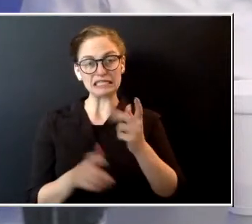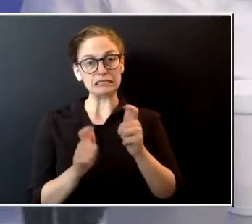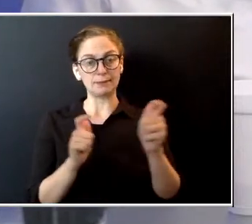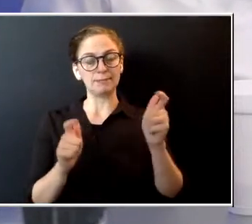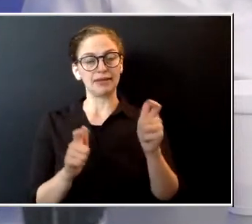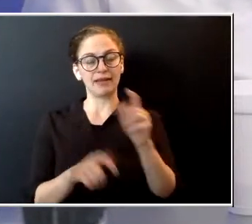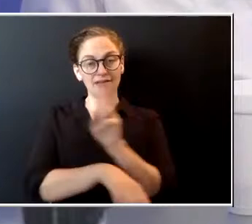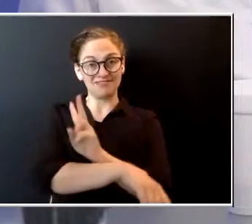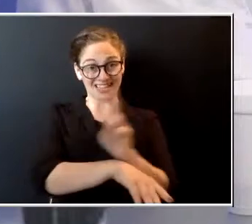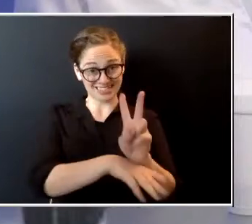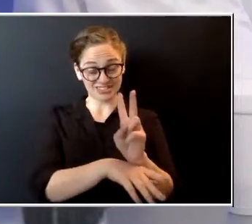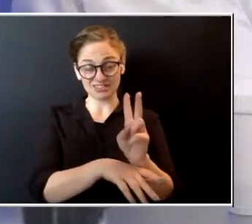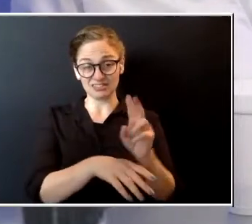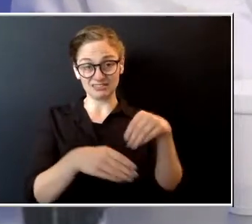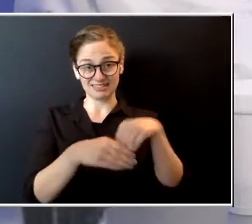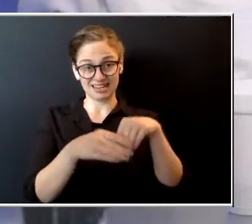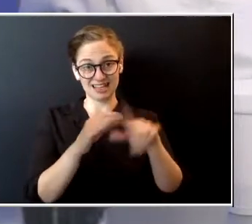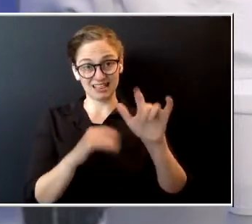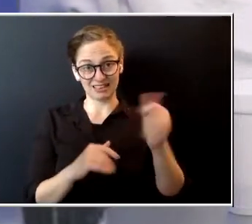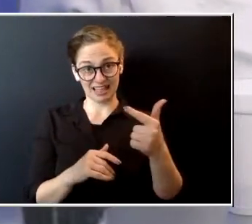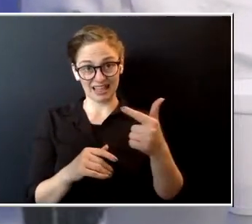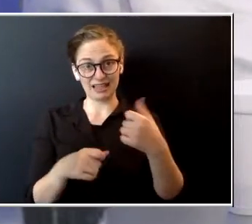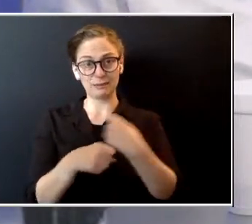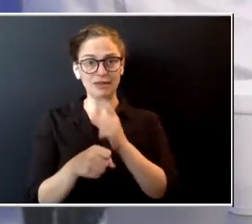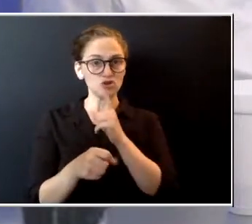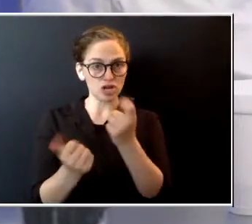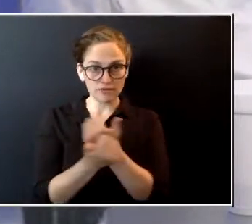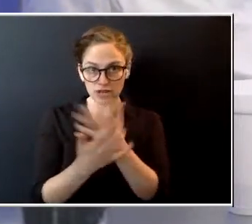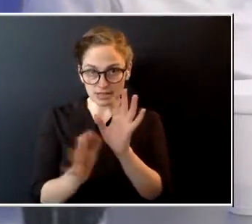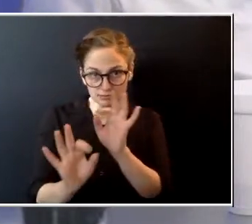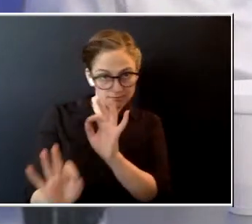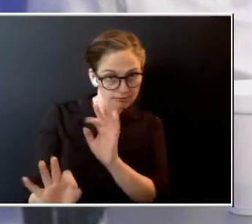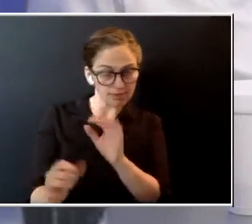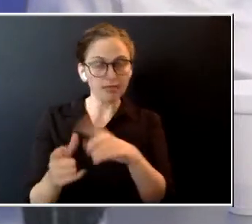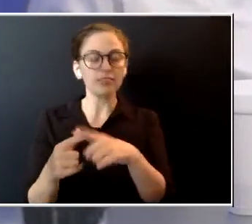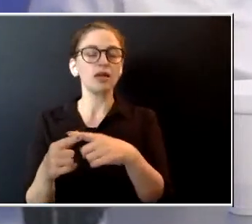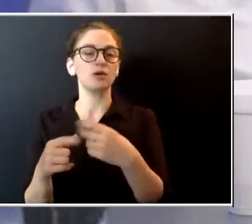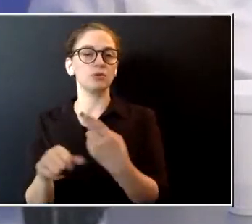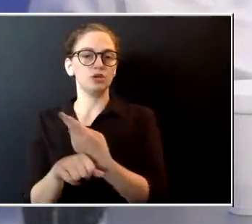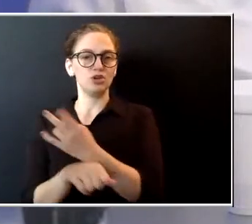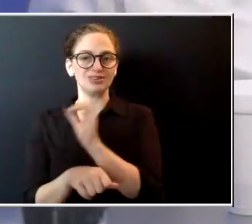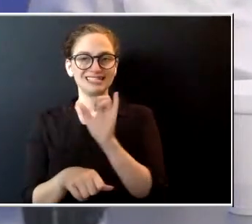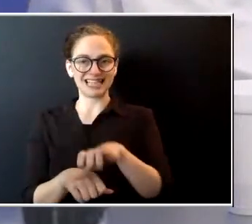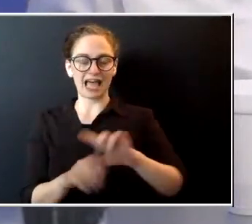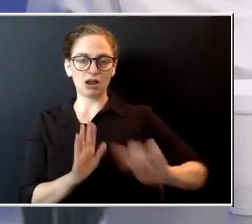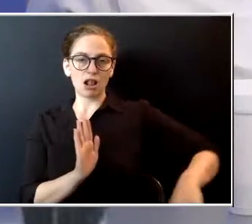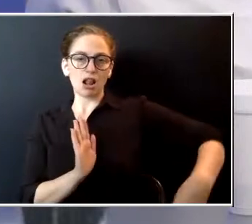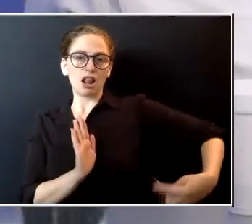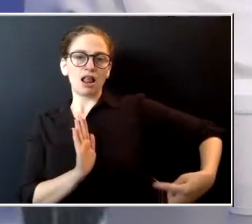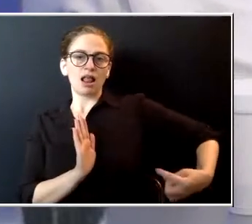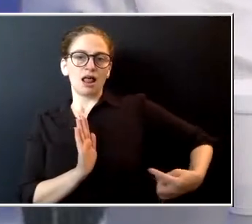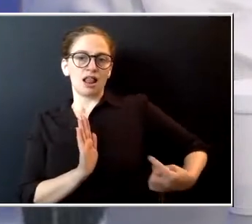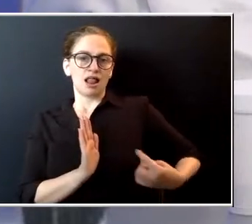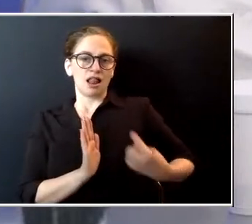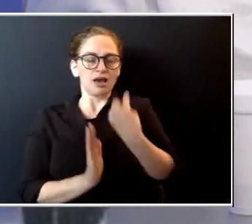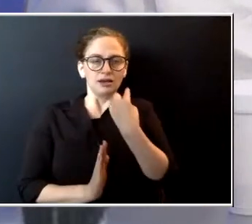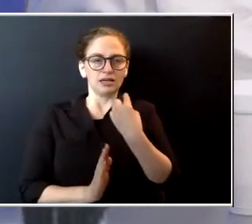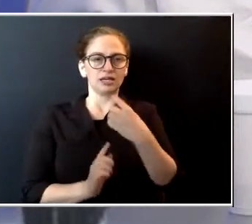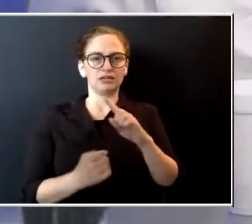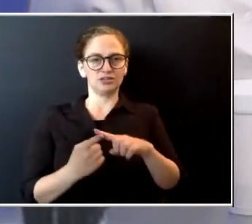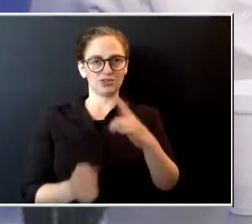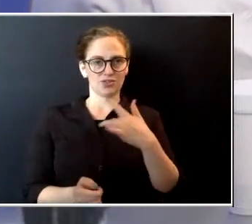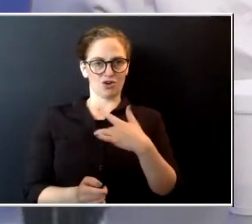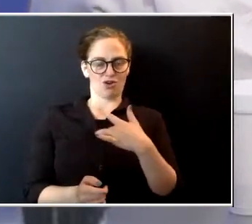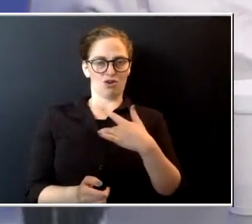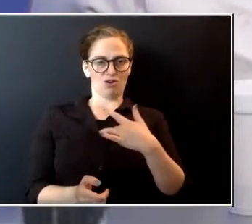our wires, and then we use that as a gateway and a highway to get up to the heart. So instead of going through the chest as you alluded, we can actually go